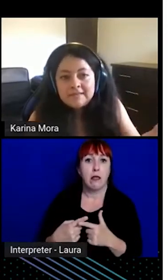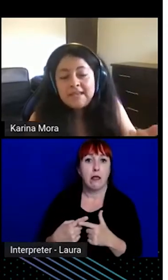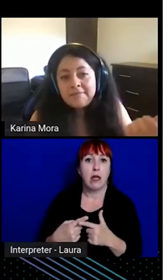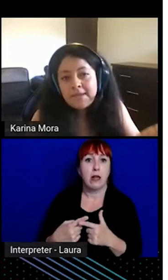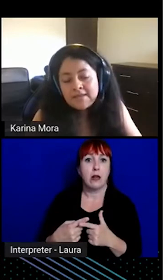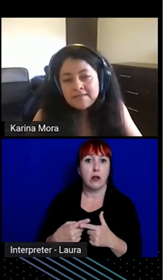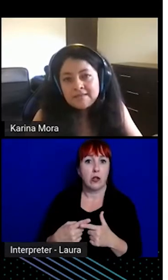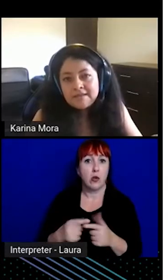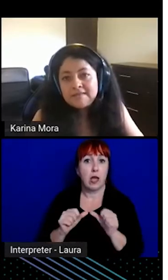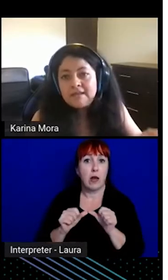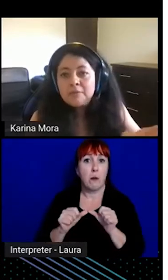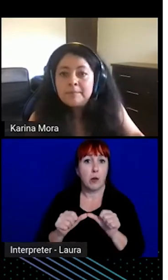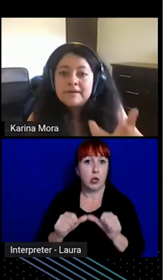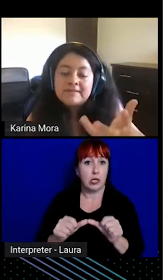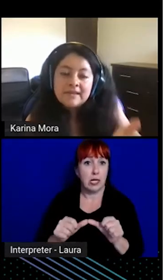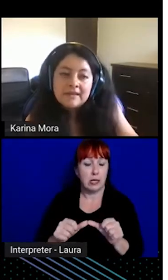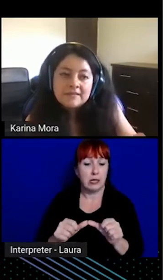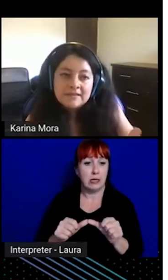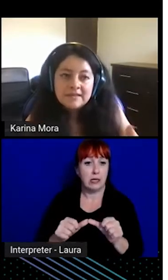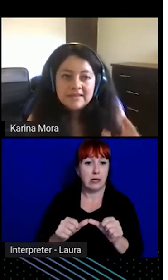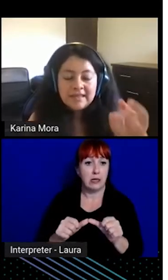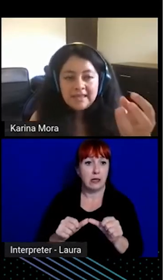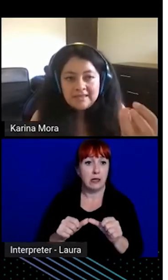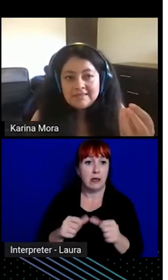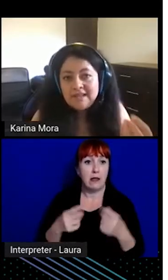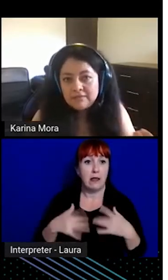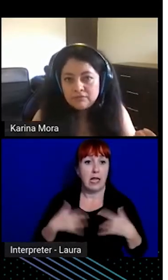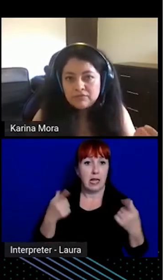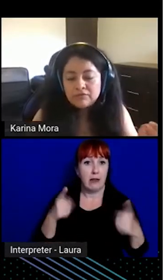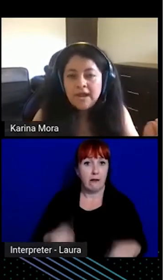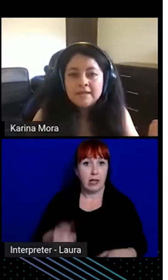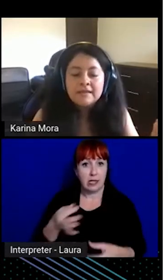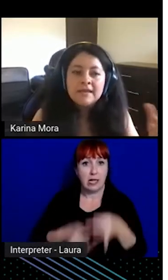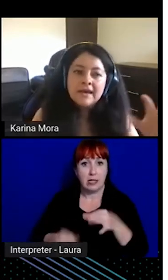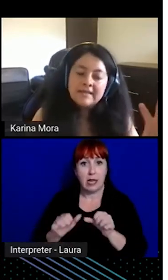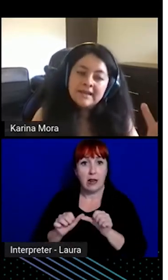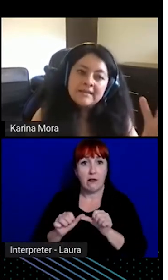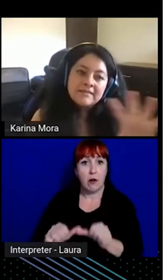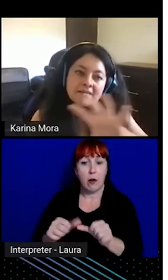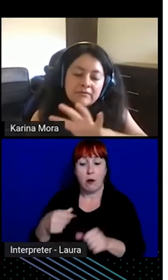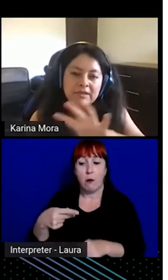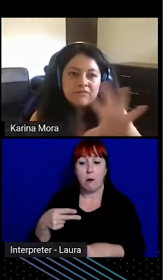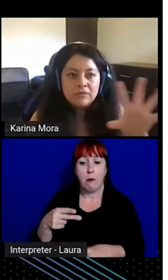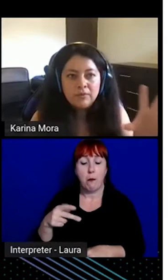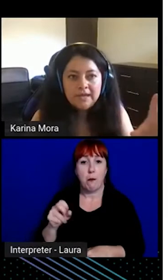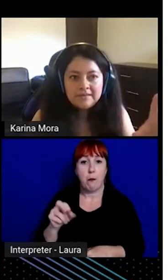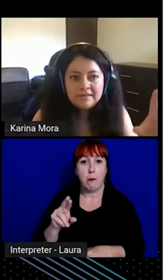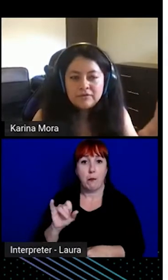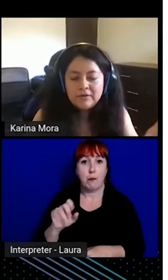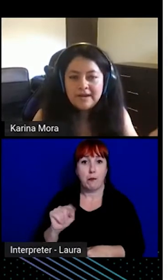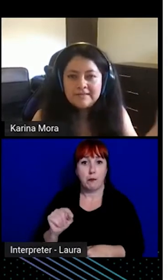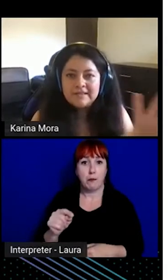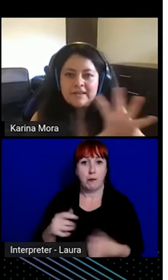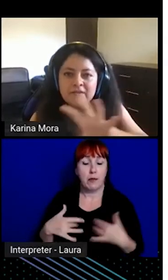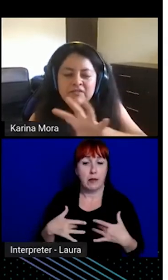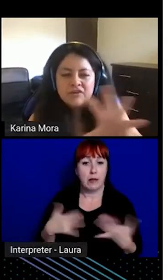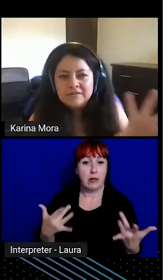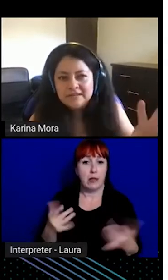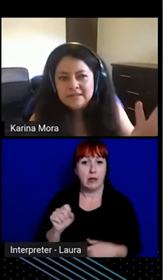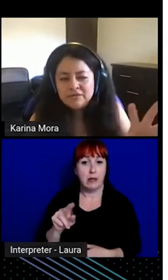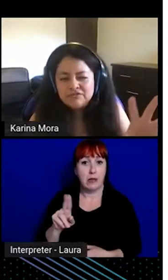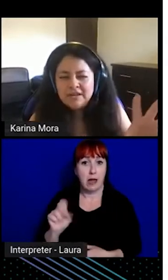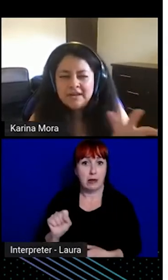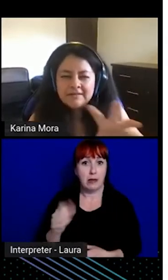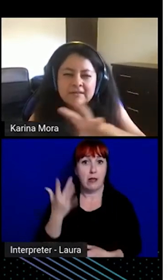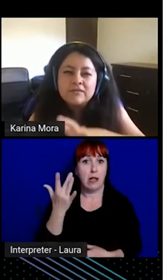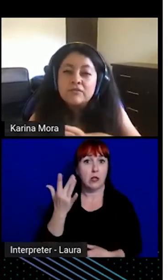persist the events instead of persist the status, right? And that is the reason why CQRS and event